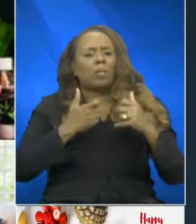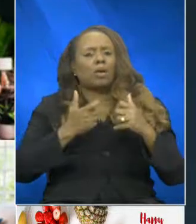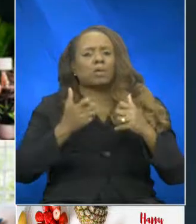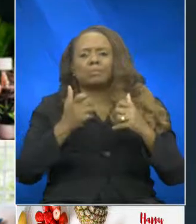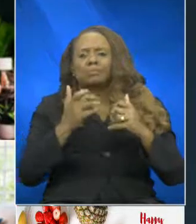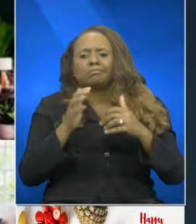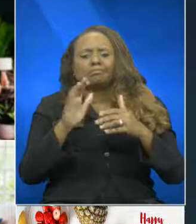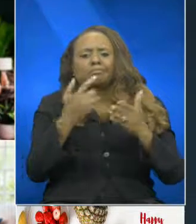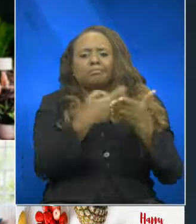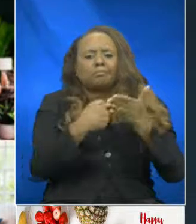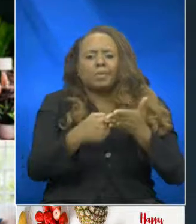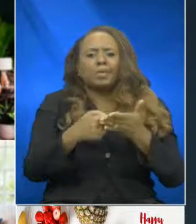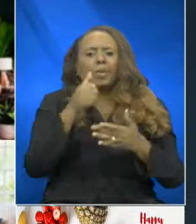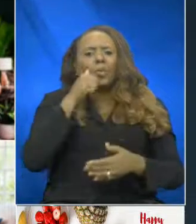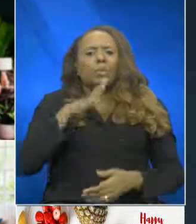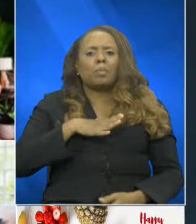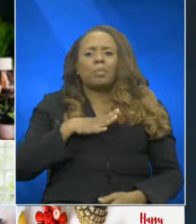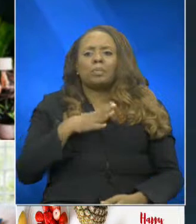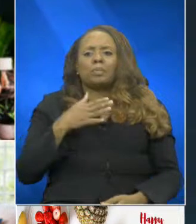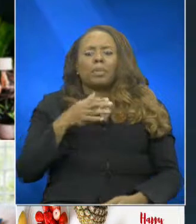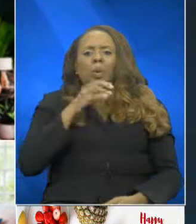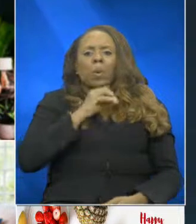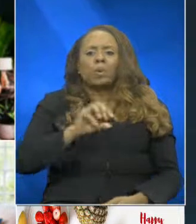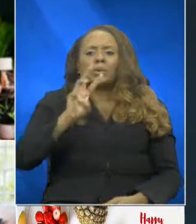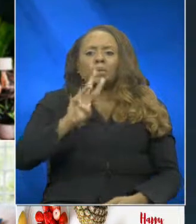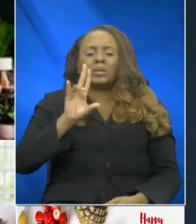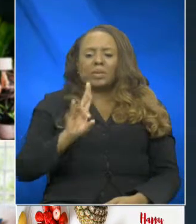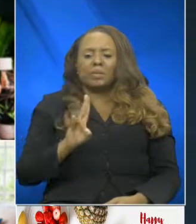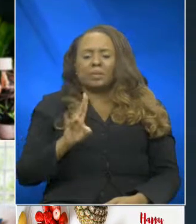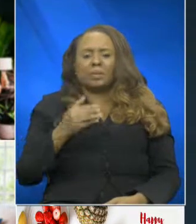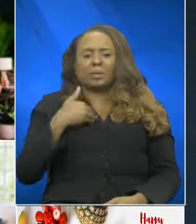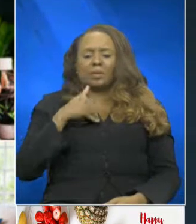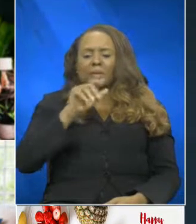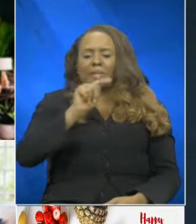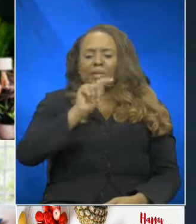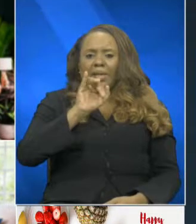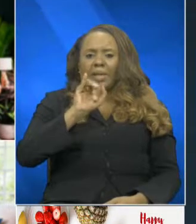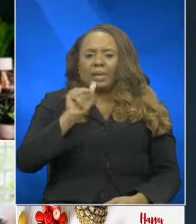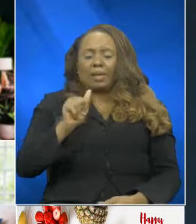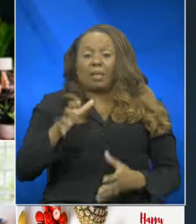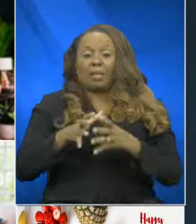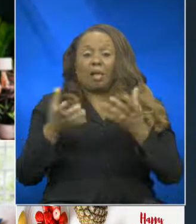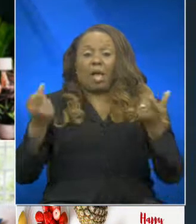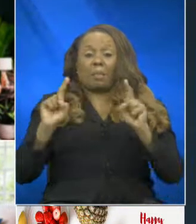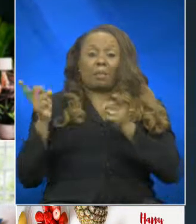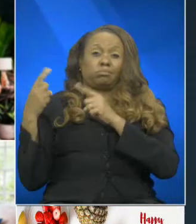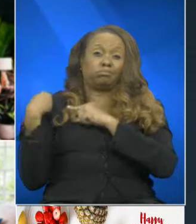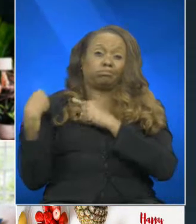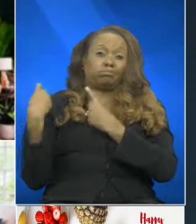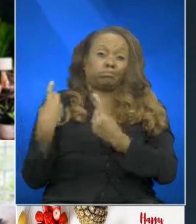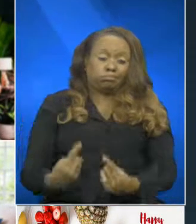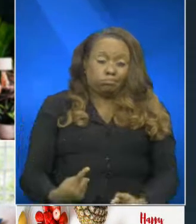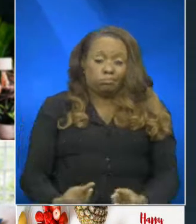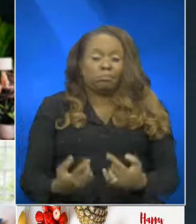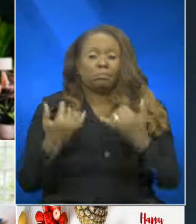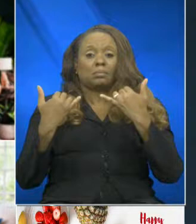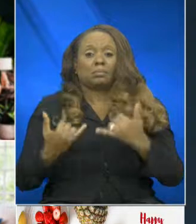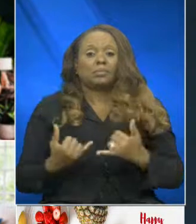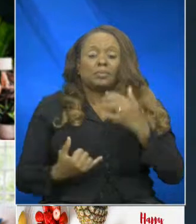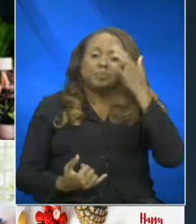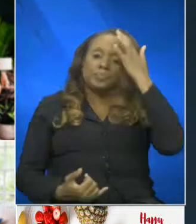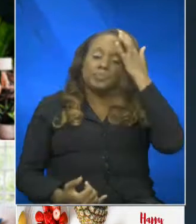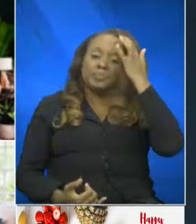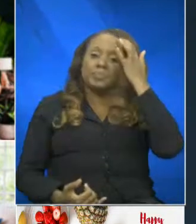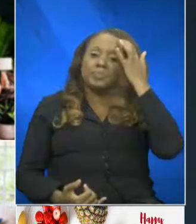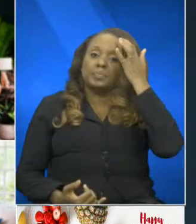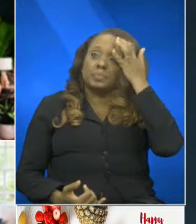at 67, obviously a lot has happened in her life over the years to contribute to where she is now. But let's